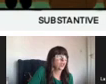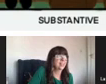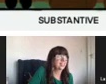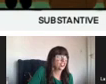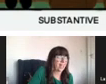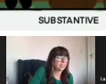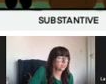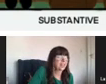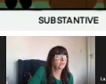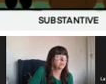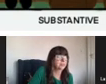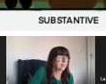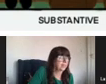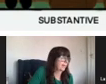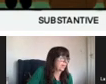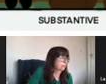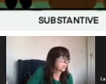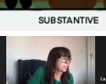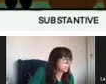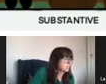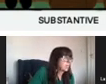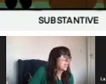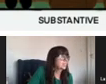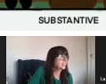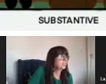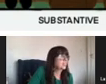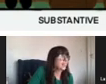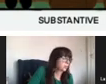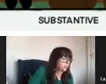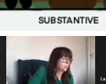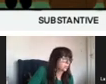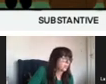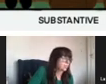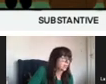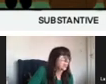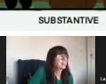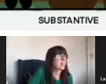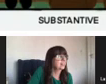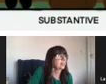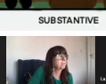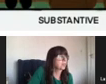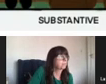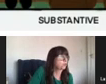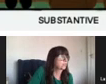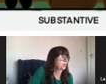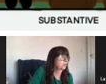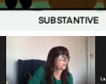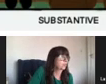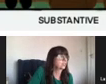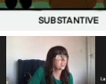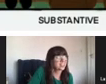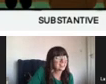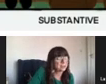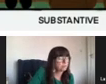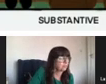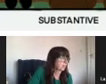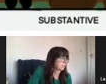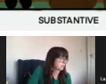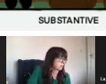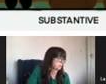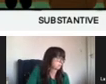away and put in the shed, never to be seen again, gathering dust, until the next person who needs it. And then they might be brought out if you're lucky. So